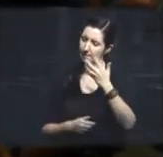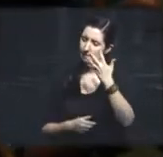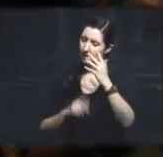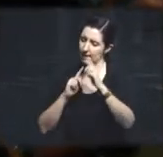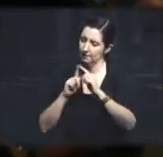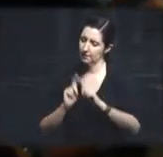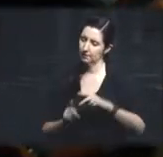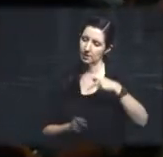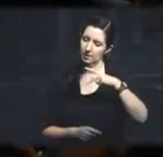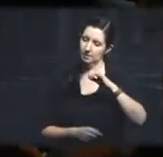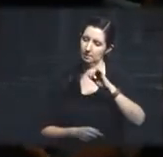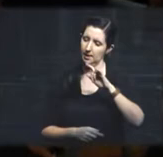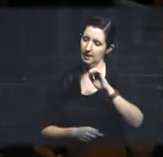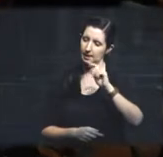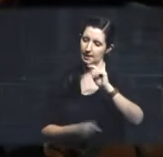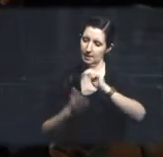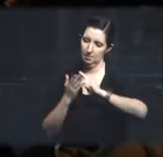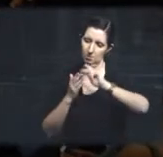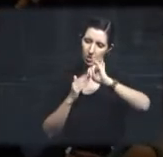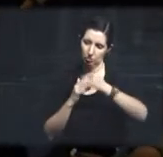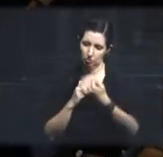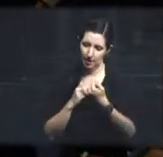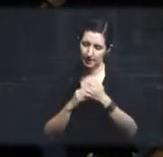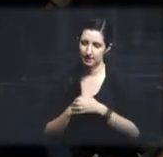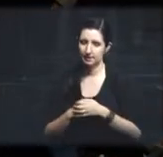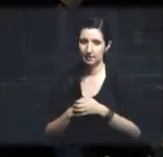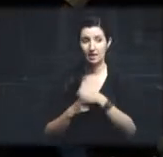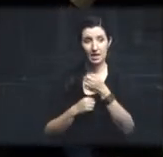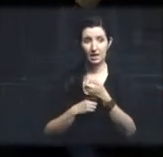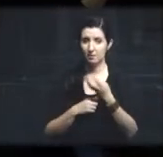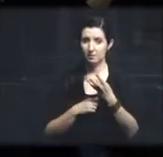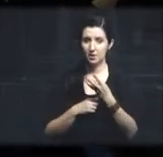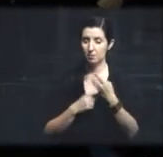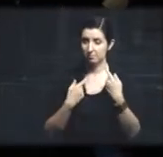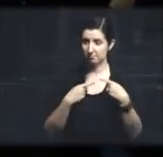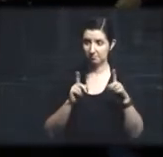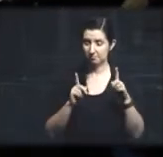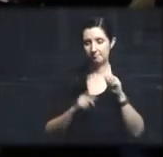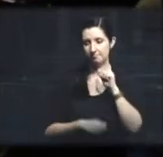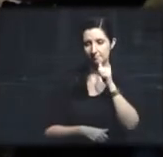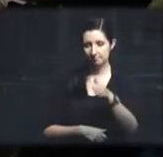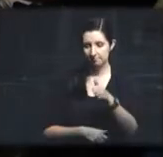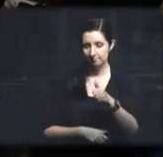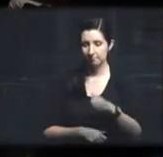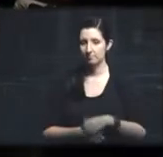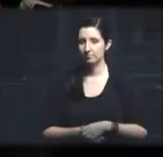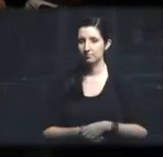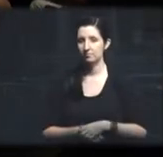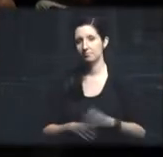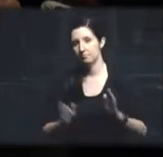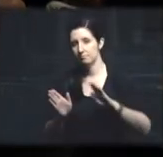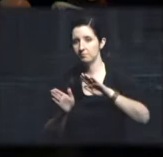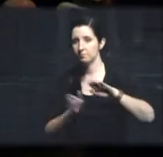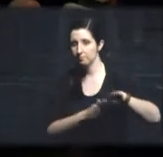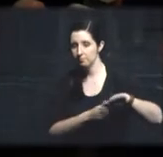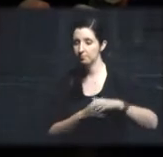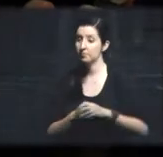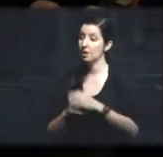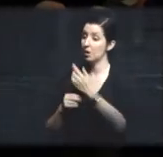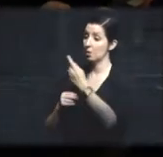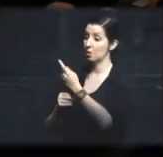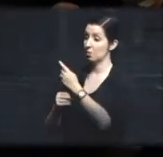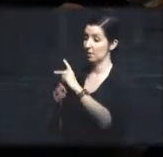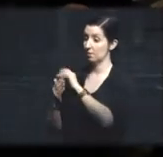couple were small physical plant projects. A couple didn't end up working out. The data didn't ultimately support them. And one was